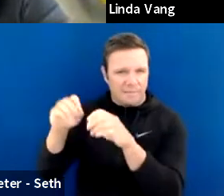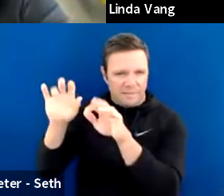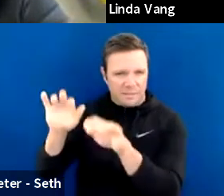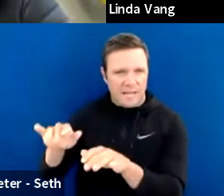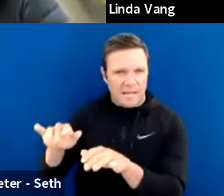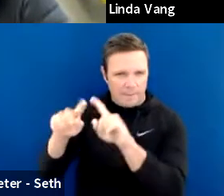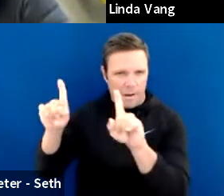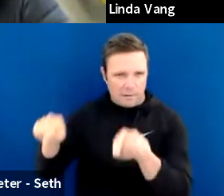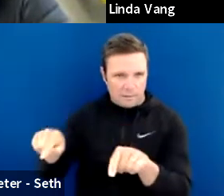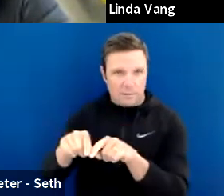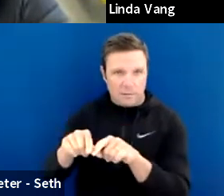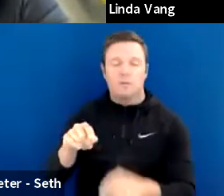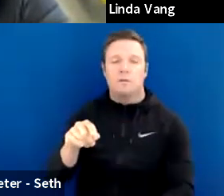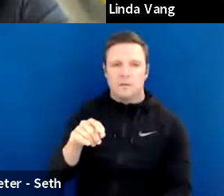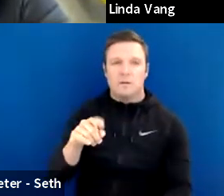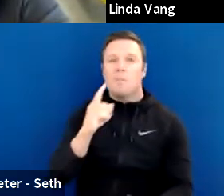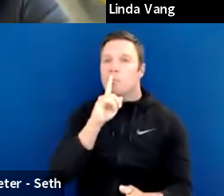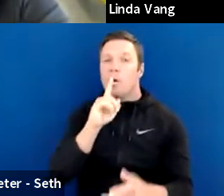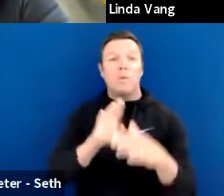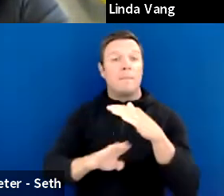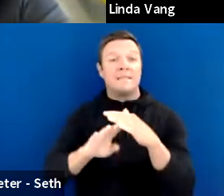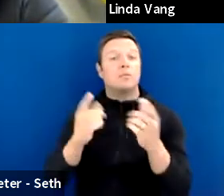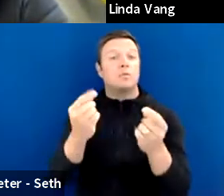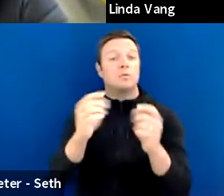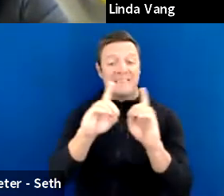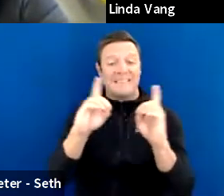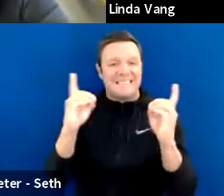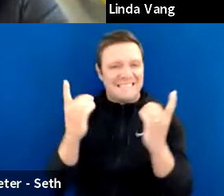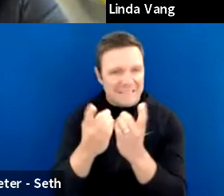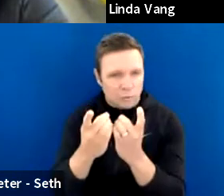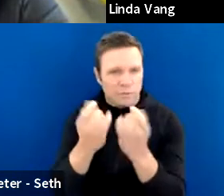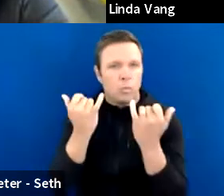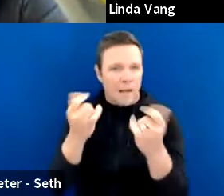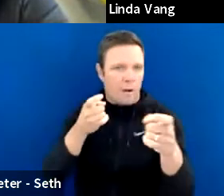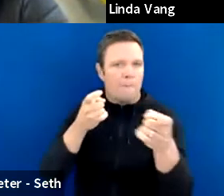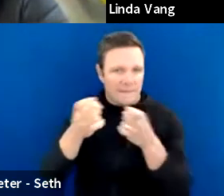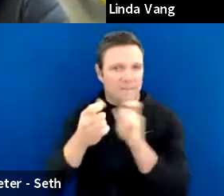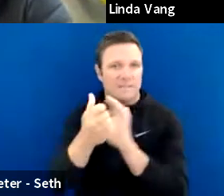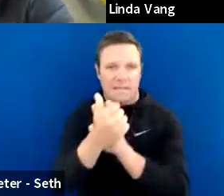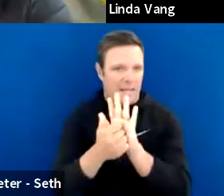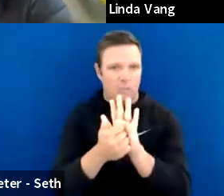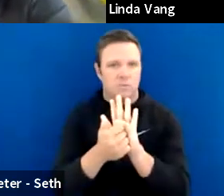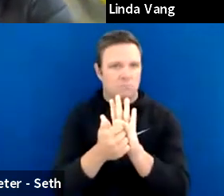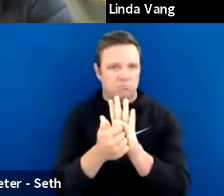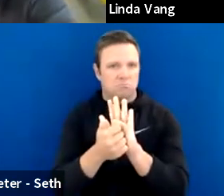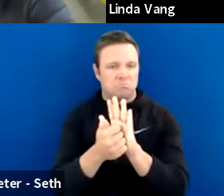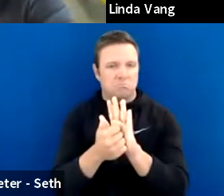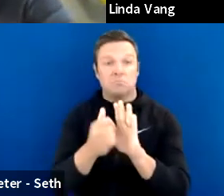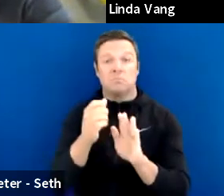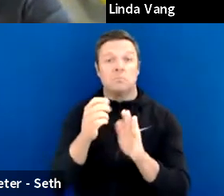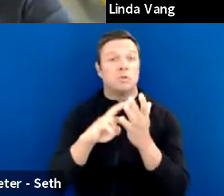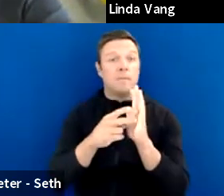migration, basically, the district is managing our accounts now instead of TechConnect. And so instead of going